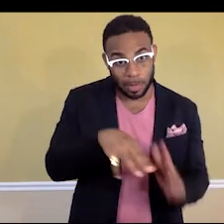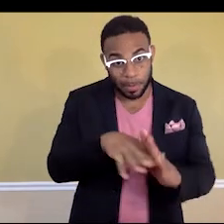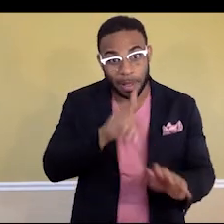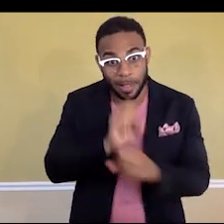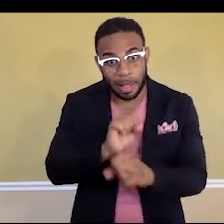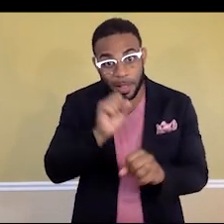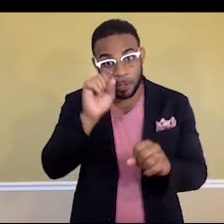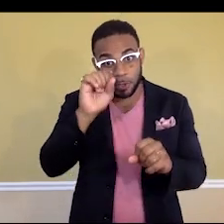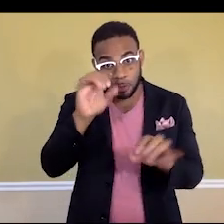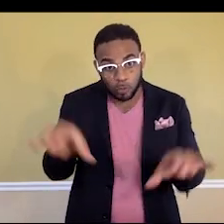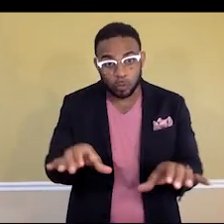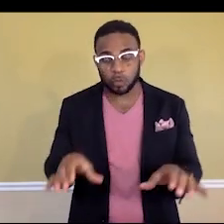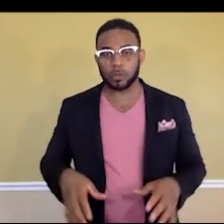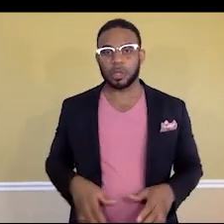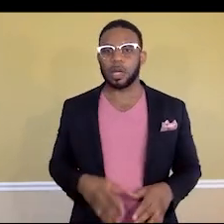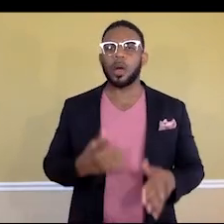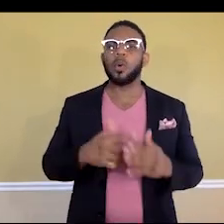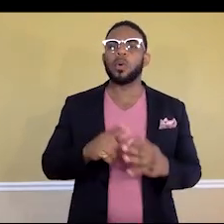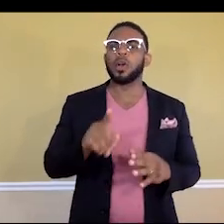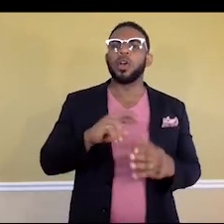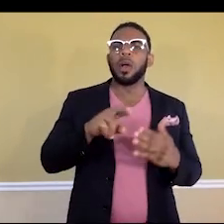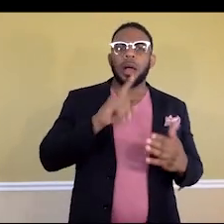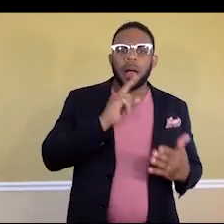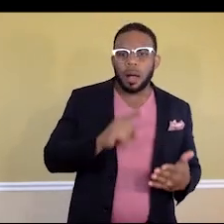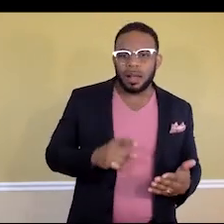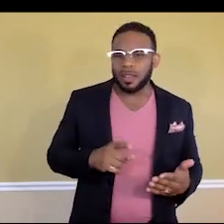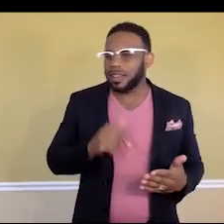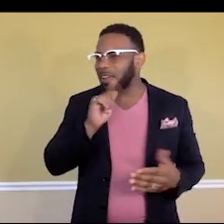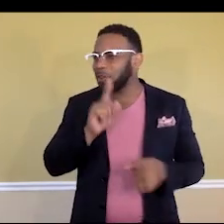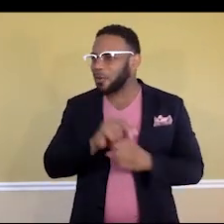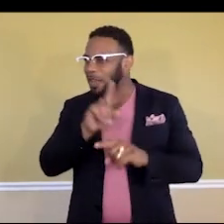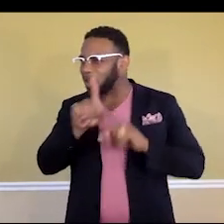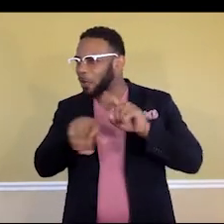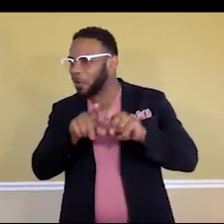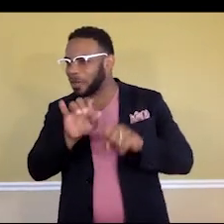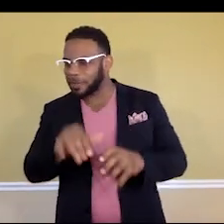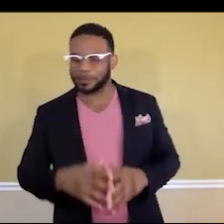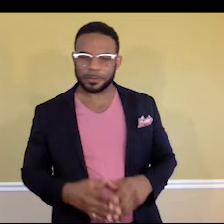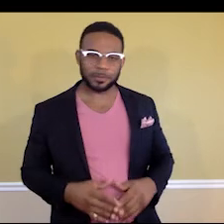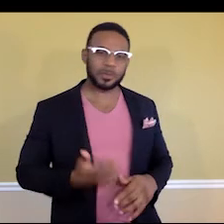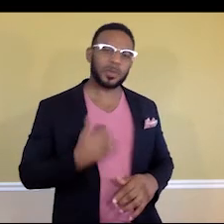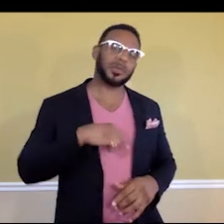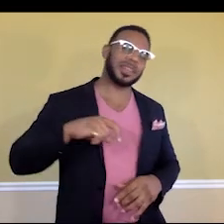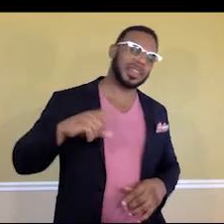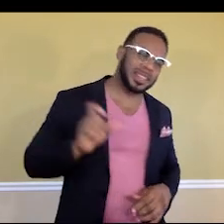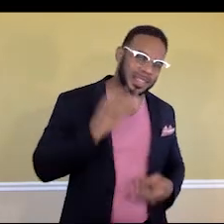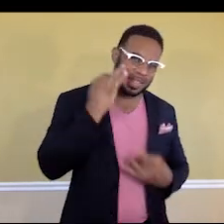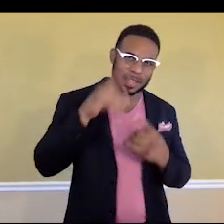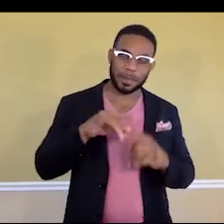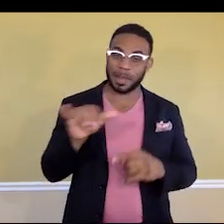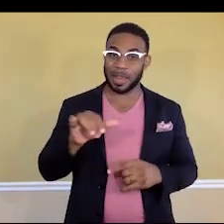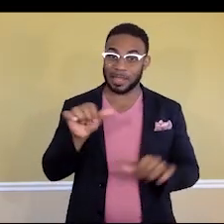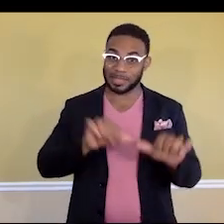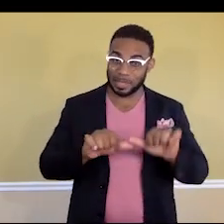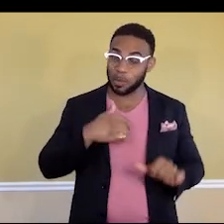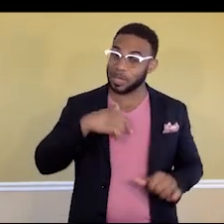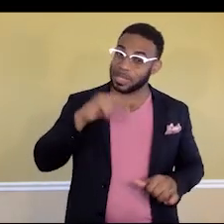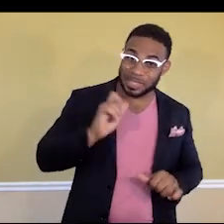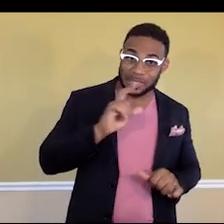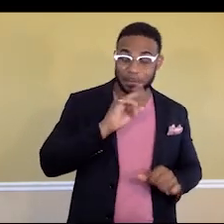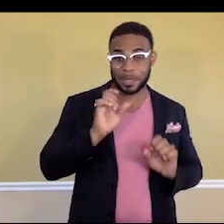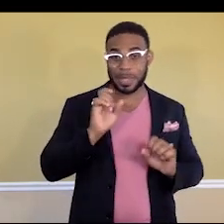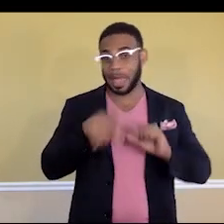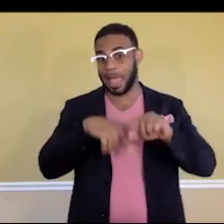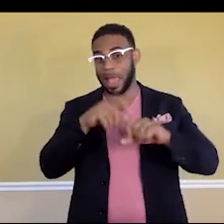is outputting or what your results are and not really question that. But we need to think about it like a science. We need to